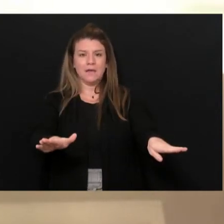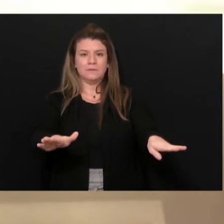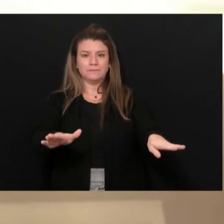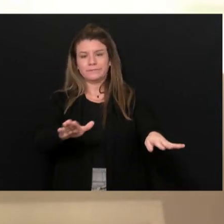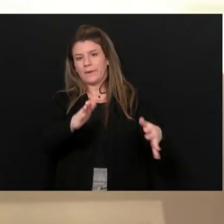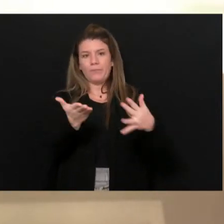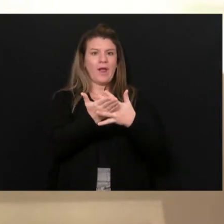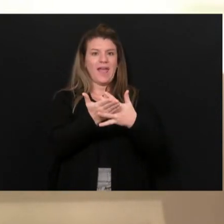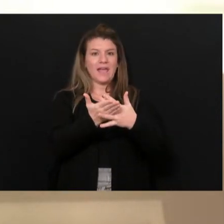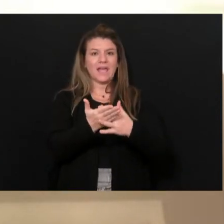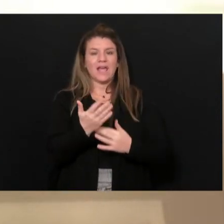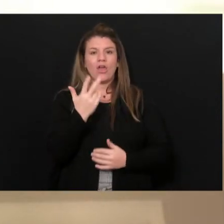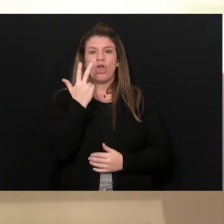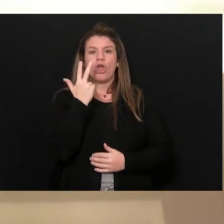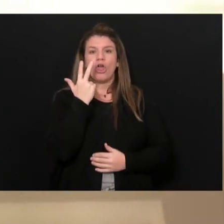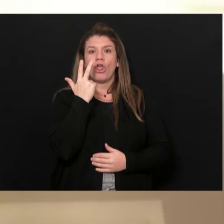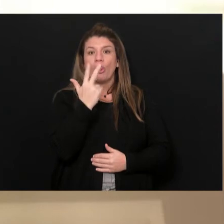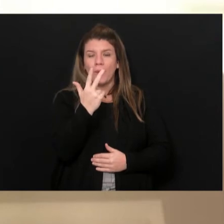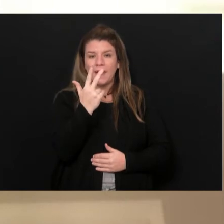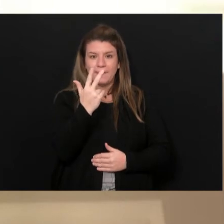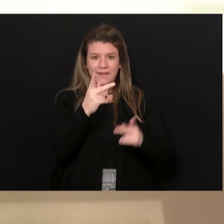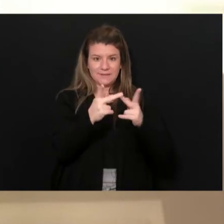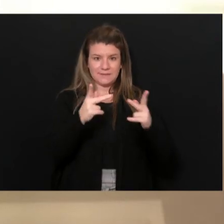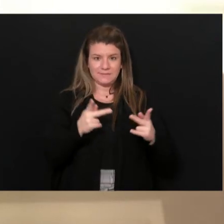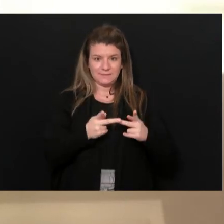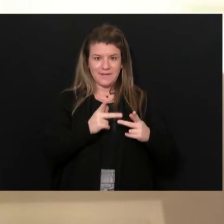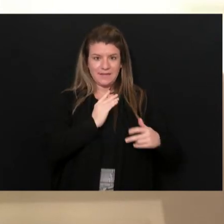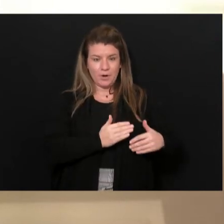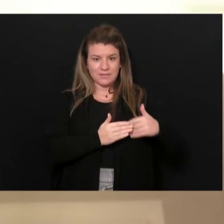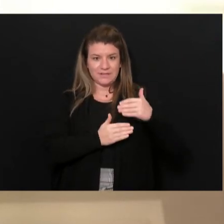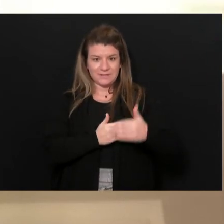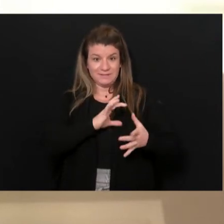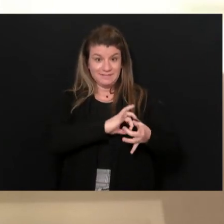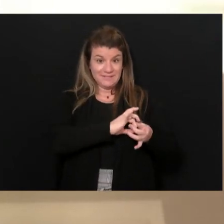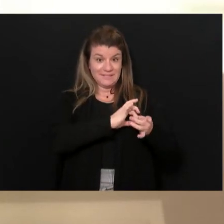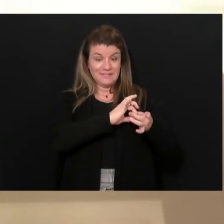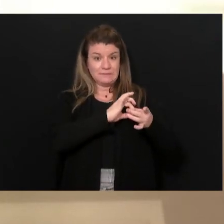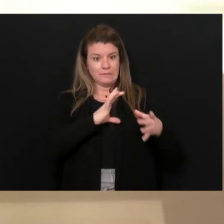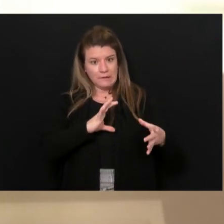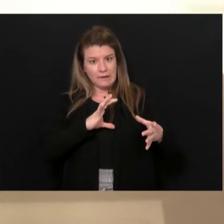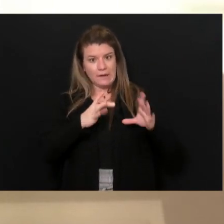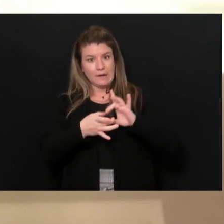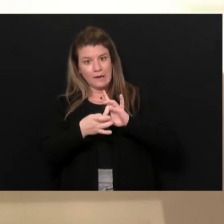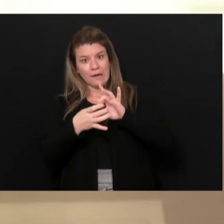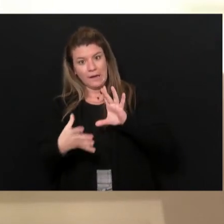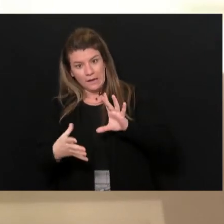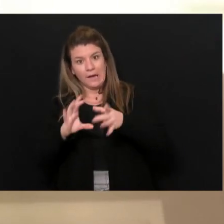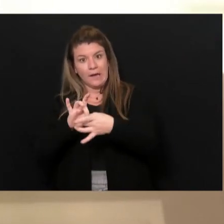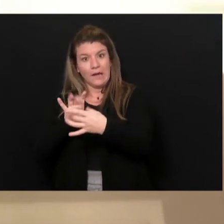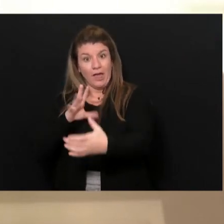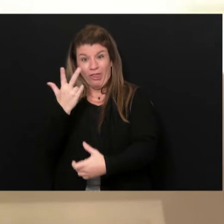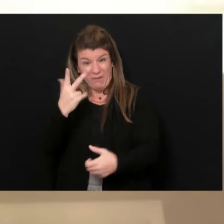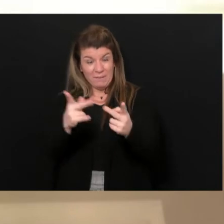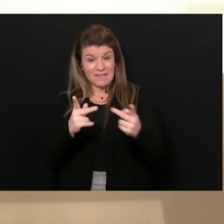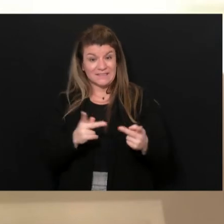3 points in the process that we have since identified